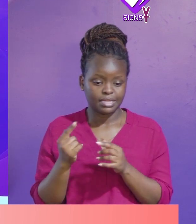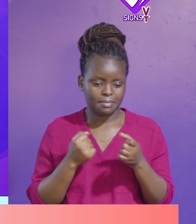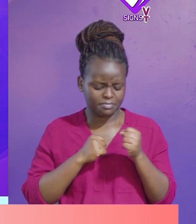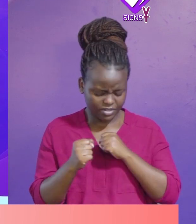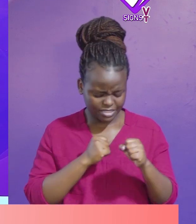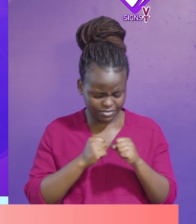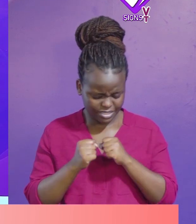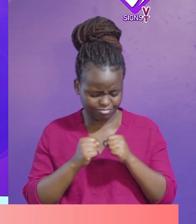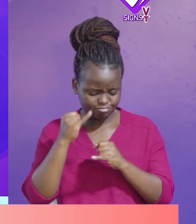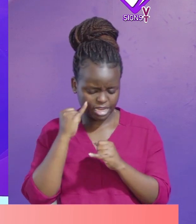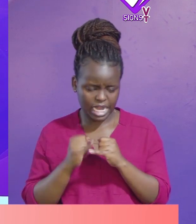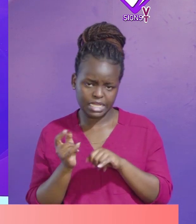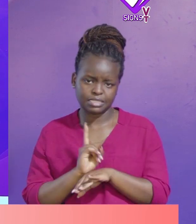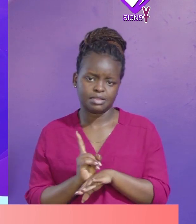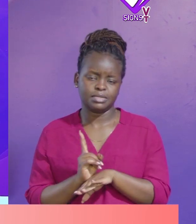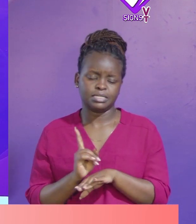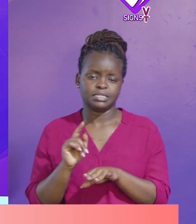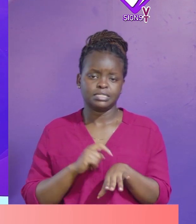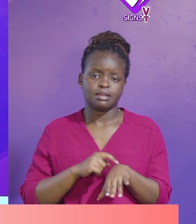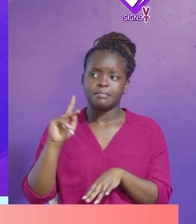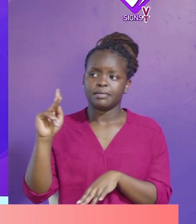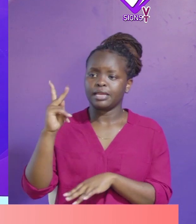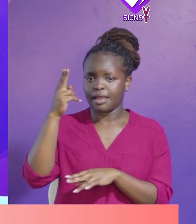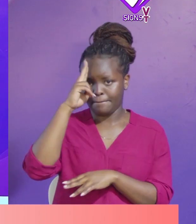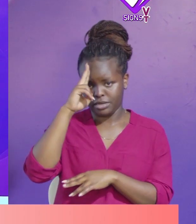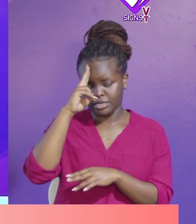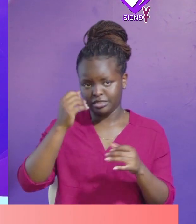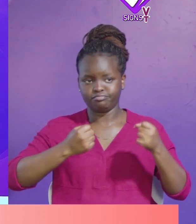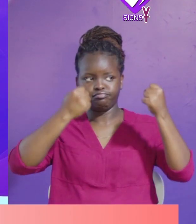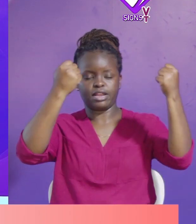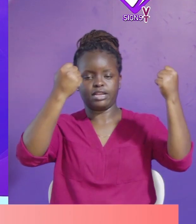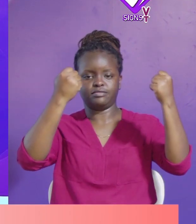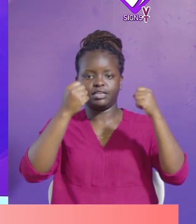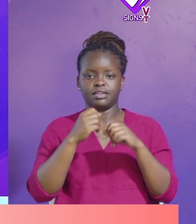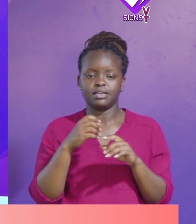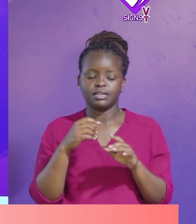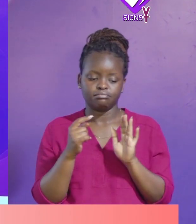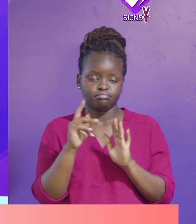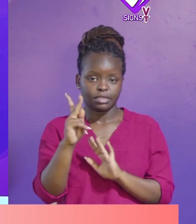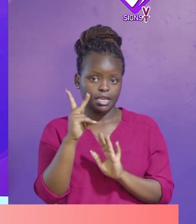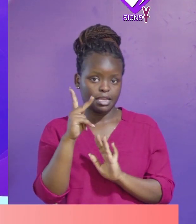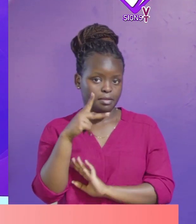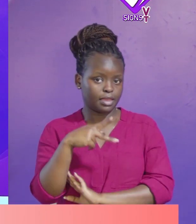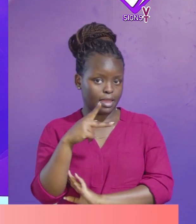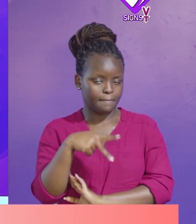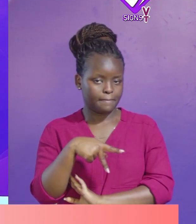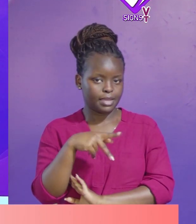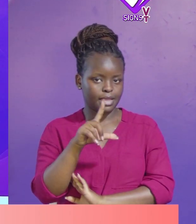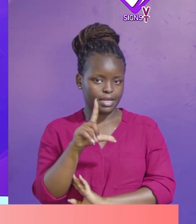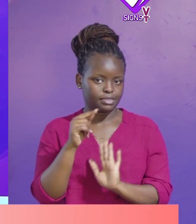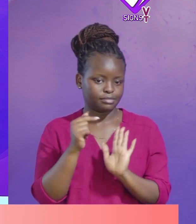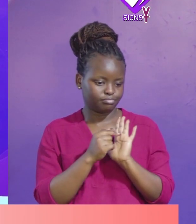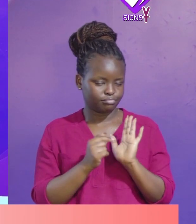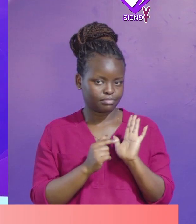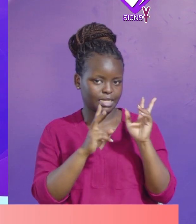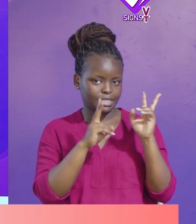the last time when Kenya Police lifted the FKF Premier League title. But I think Gor Mahia this season,